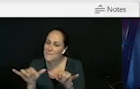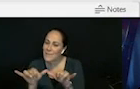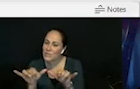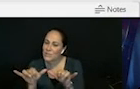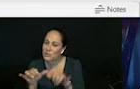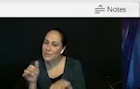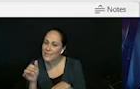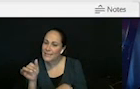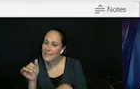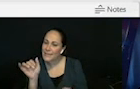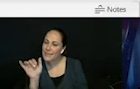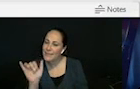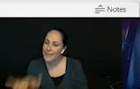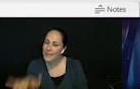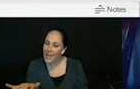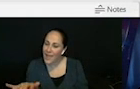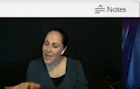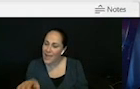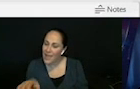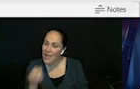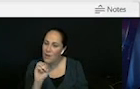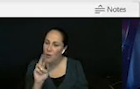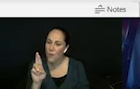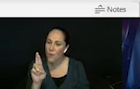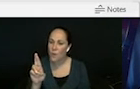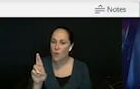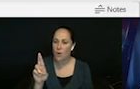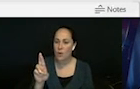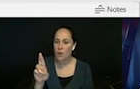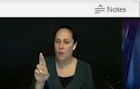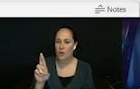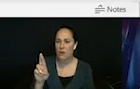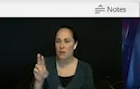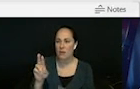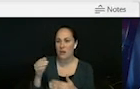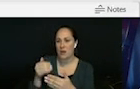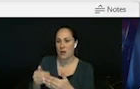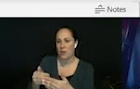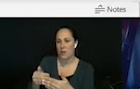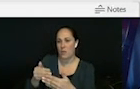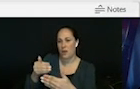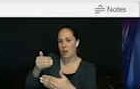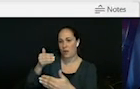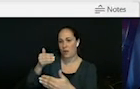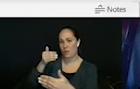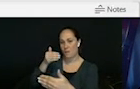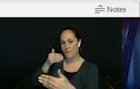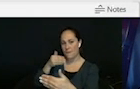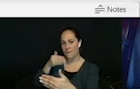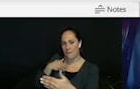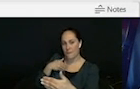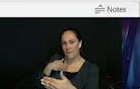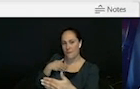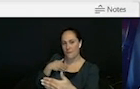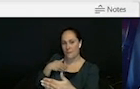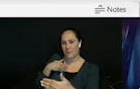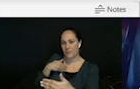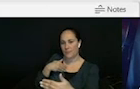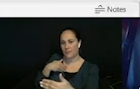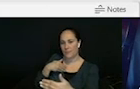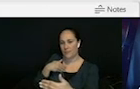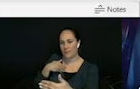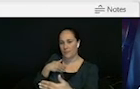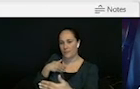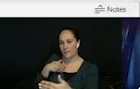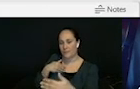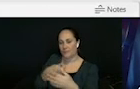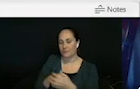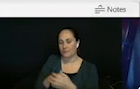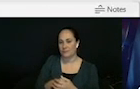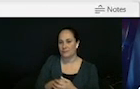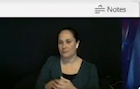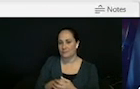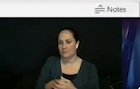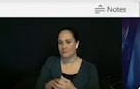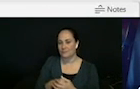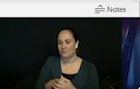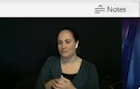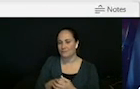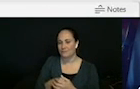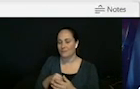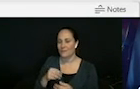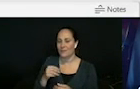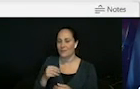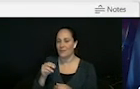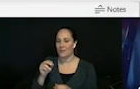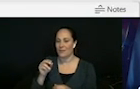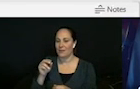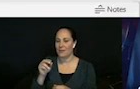a 1-step, 2-step, 3-step remove process? Are we ever fully directly interacting with the universe, or is everything